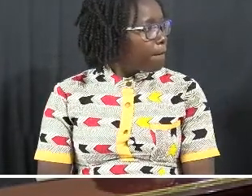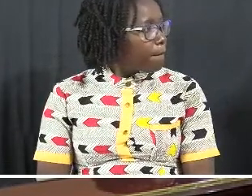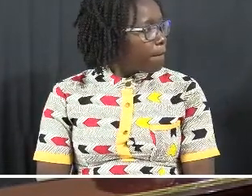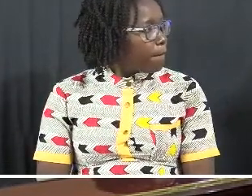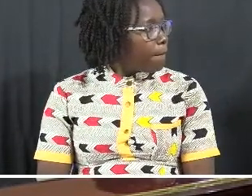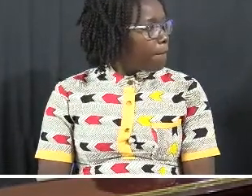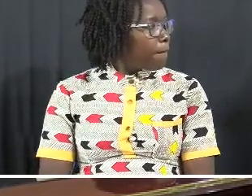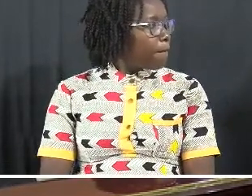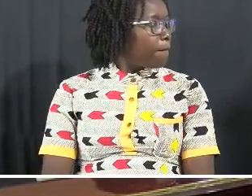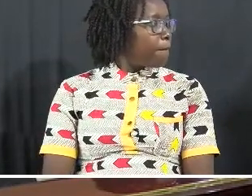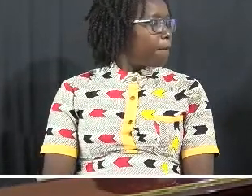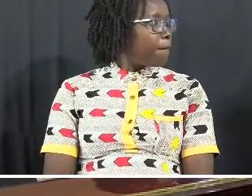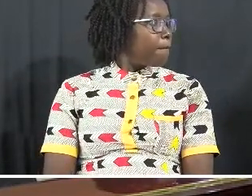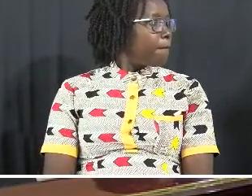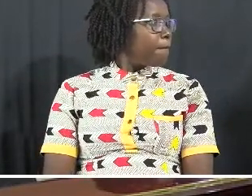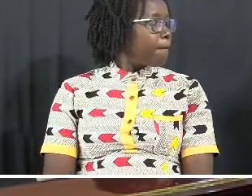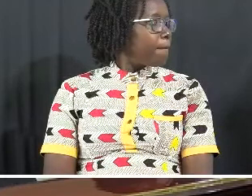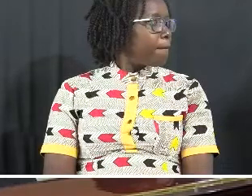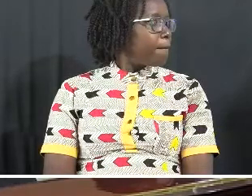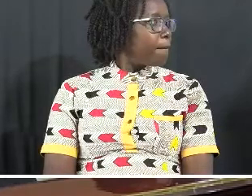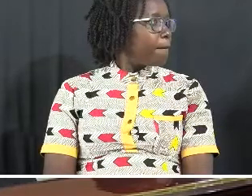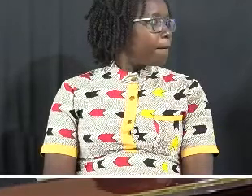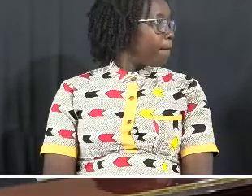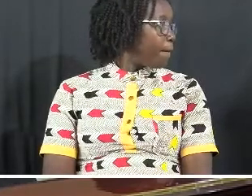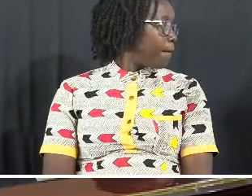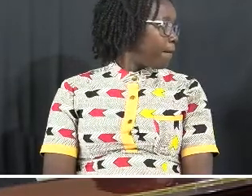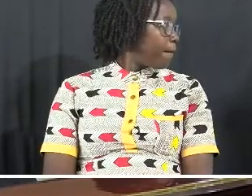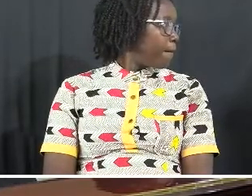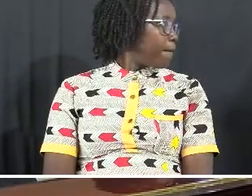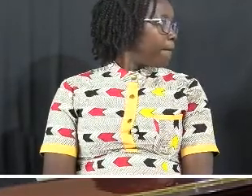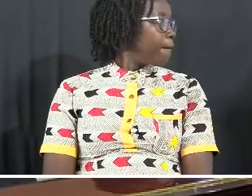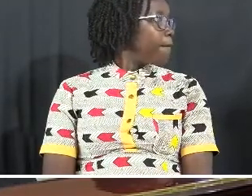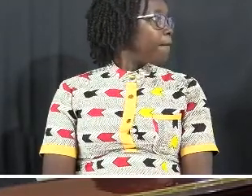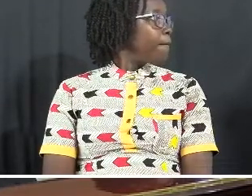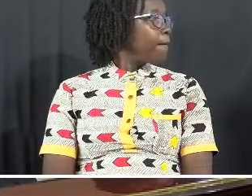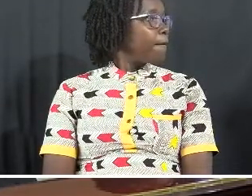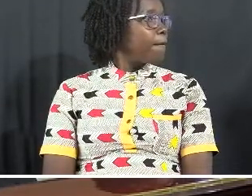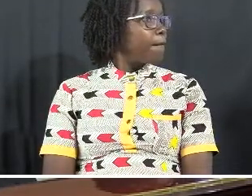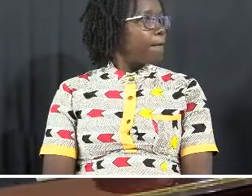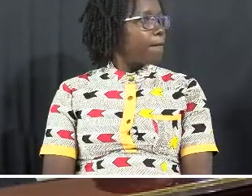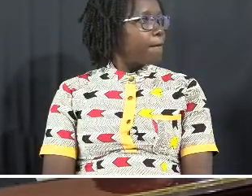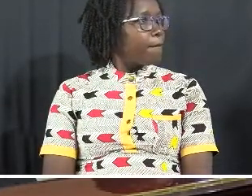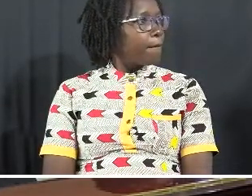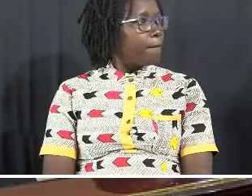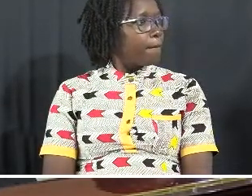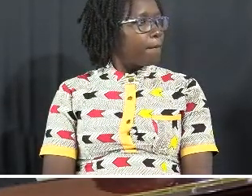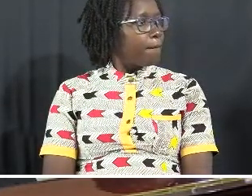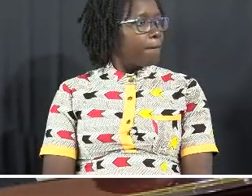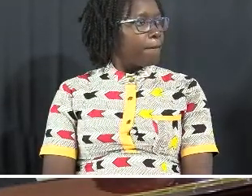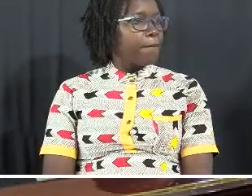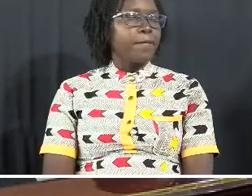among the group that we had, or you want to give your life afresh, just come quickly. You are ja,